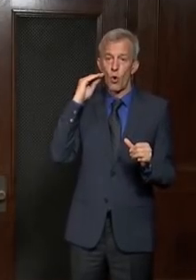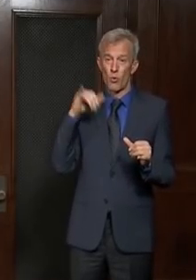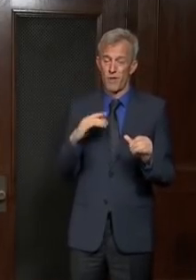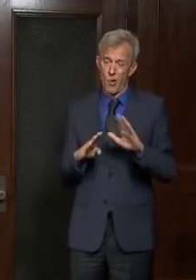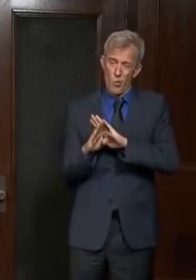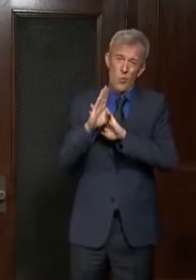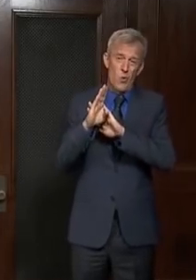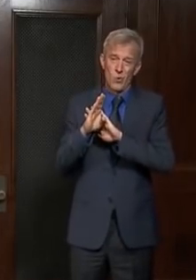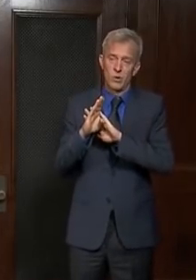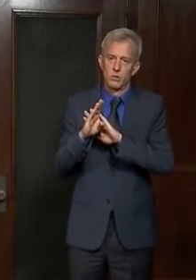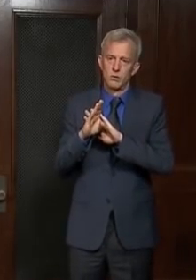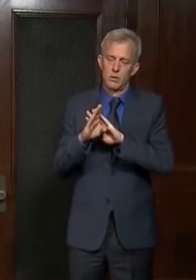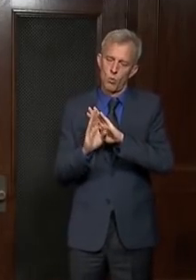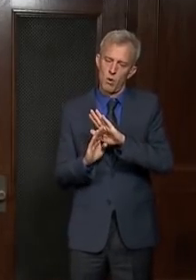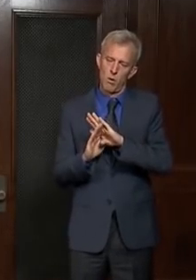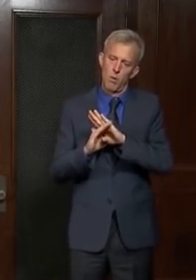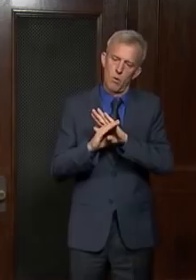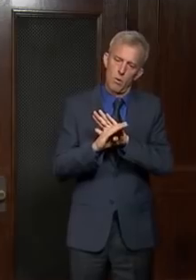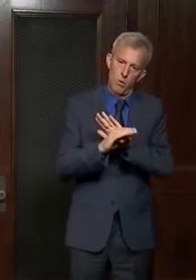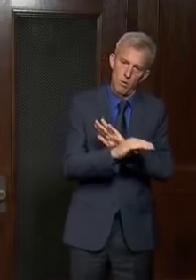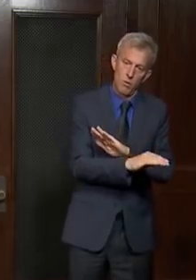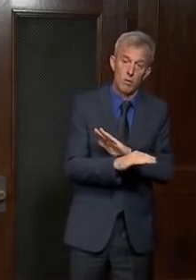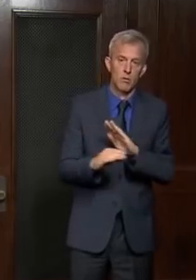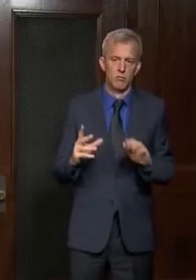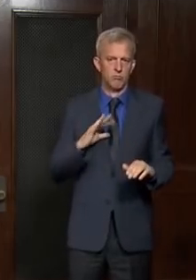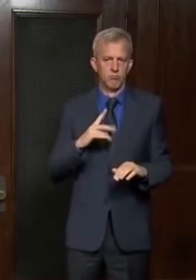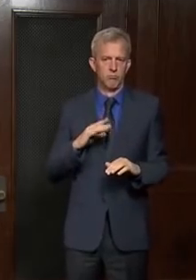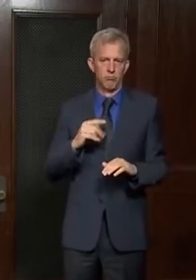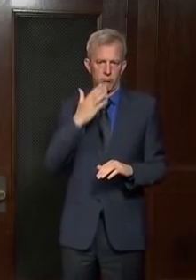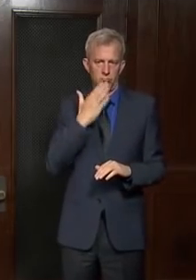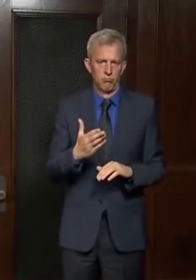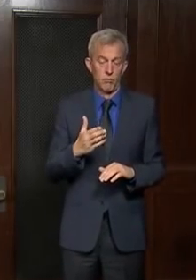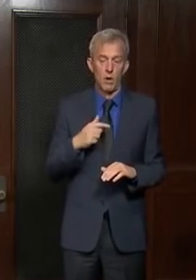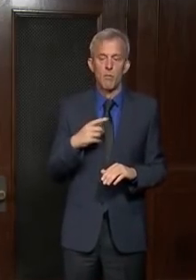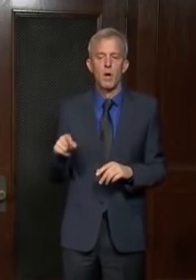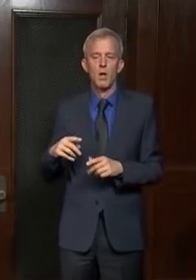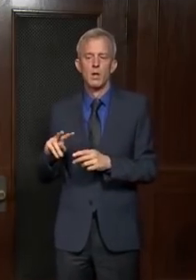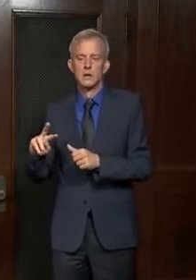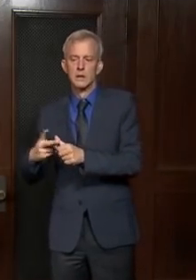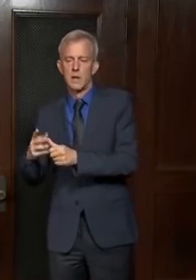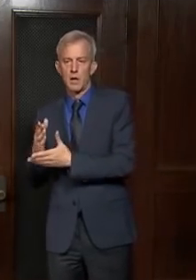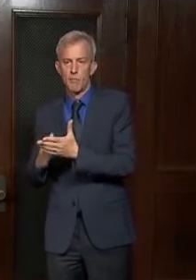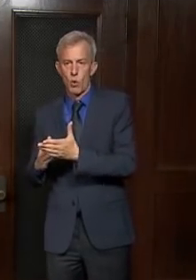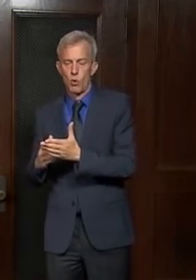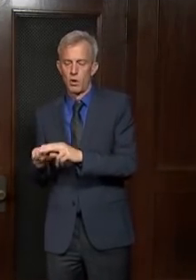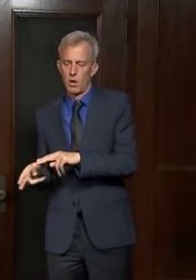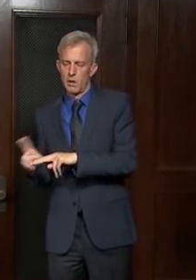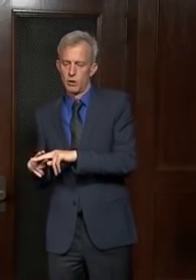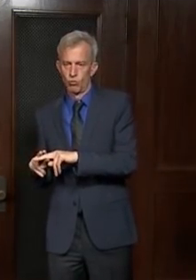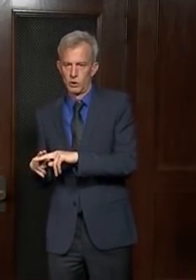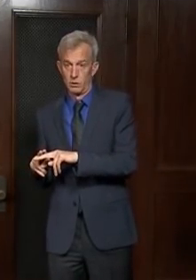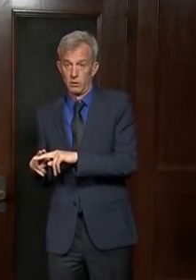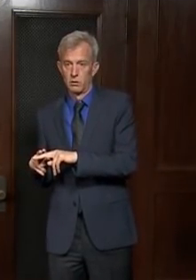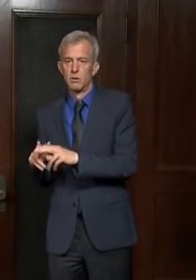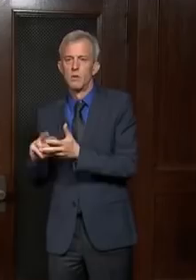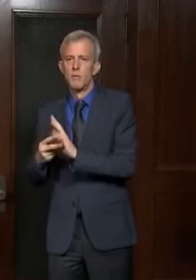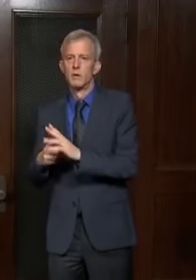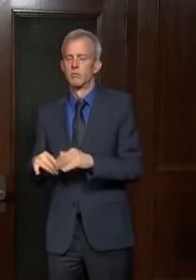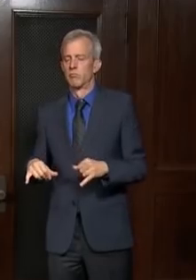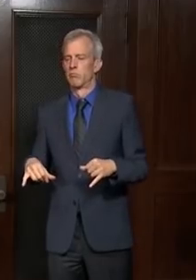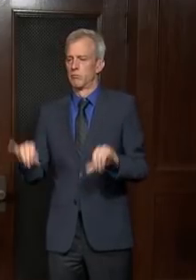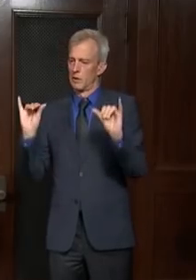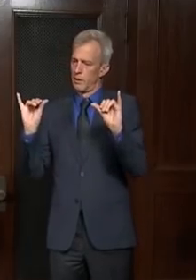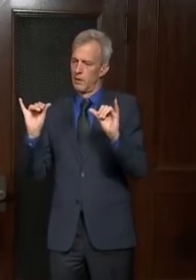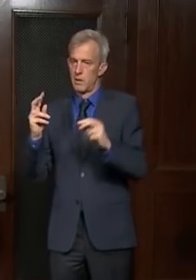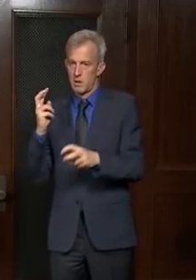this curve, and that's great. But the second part of that statement, that every day is still bringing an increase, means that this is still